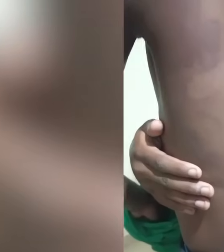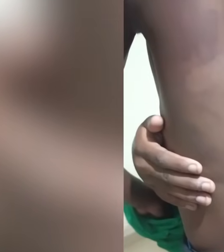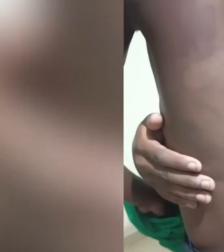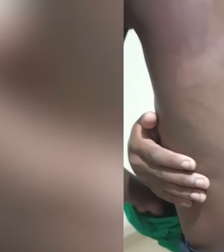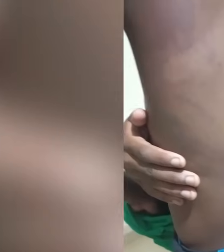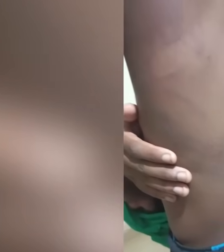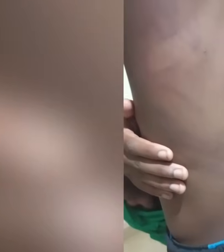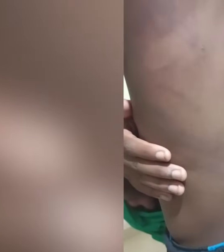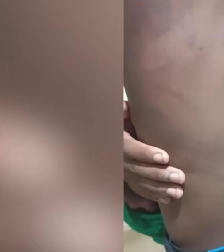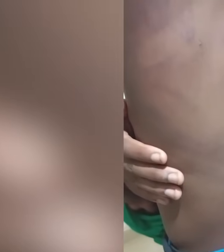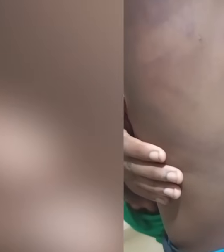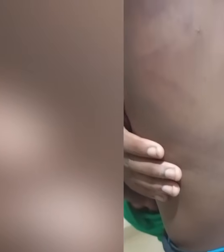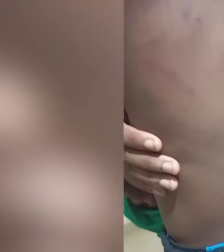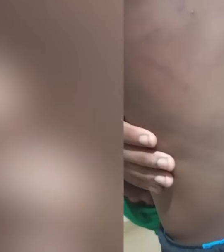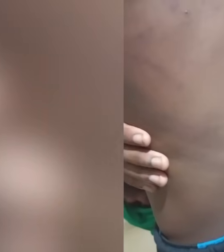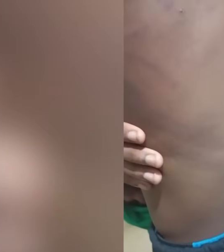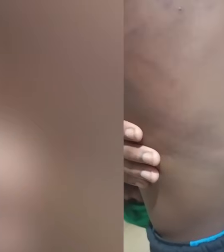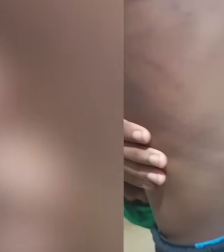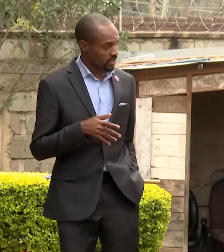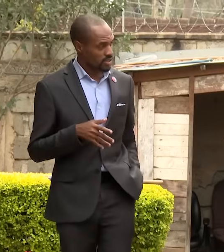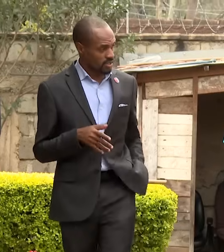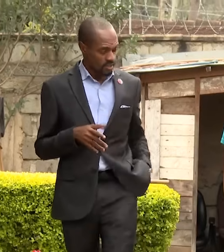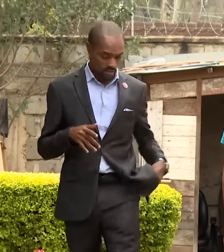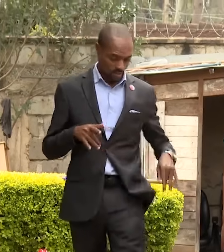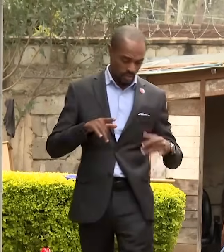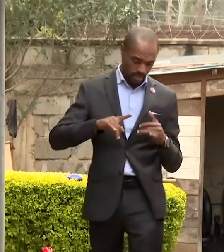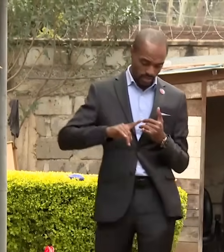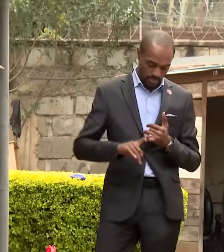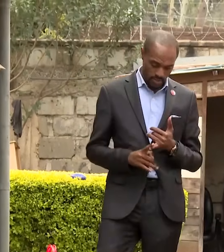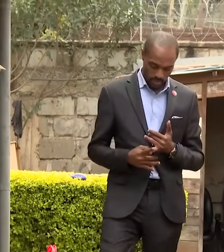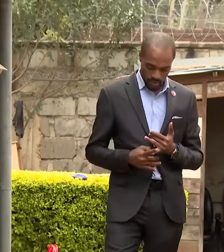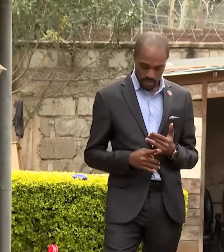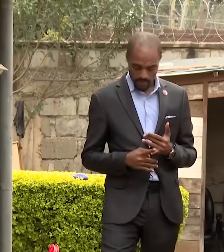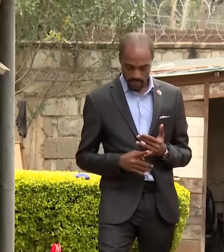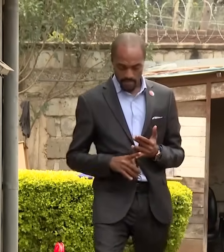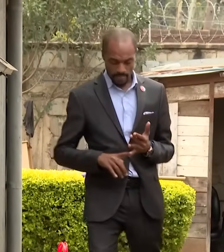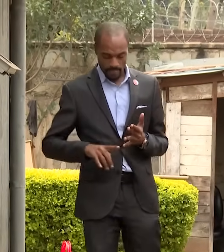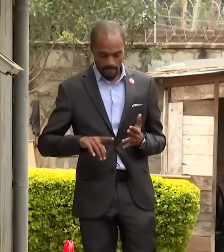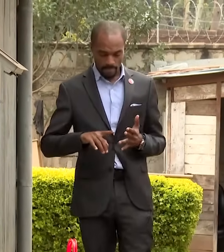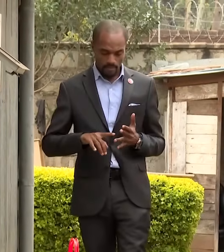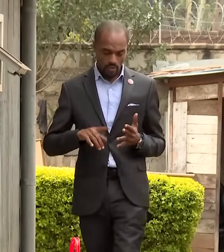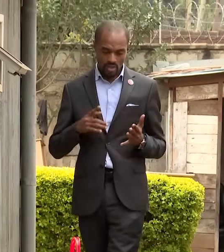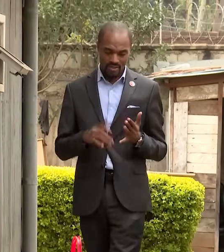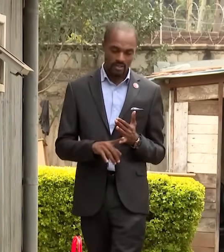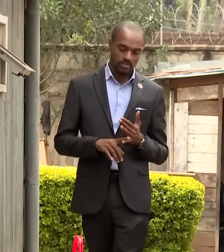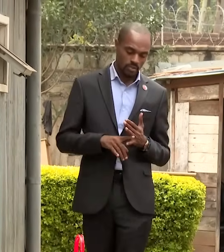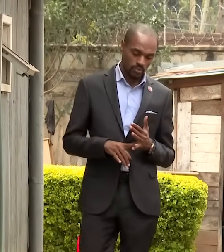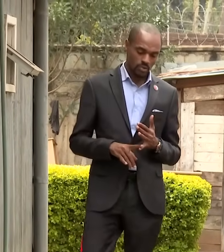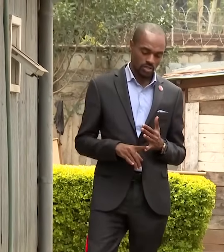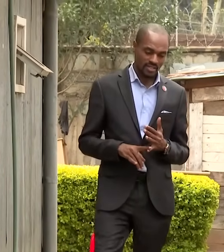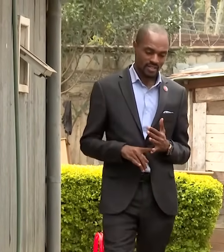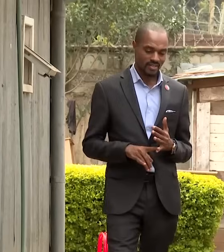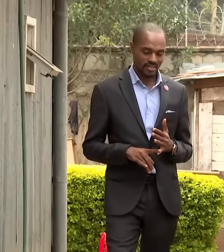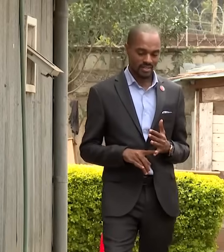he has not set foot in the school since he ran away. Although police maintain the investigation is still underway, the teenager's